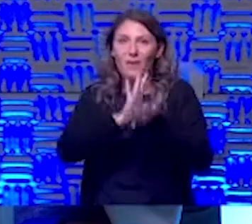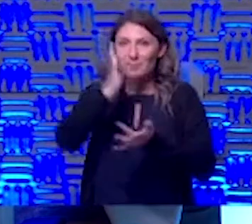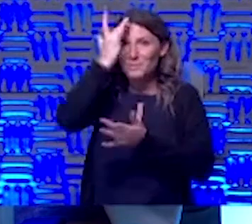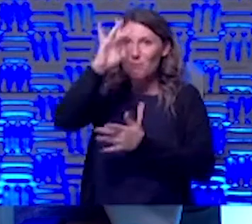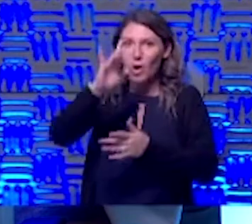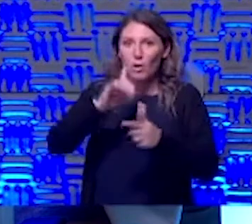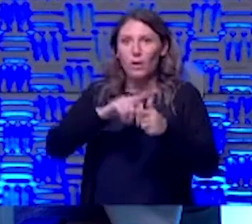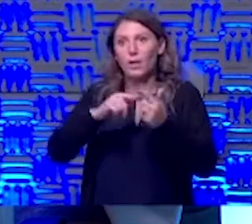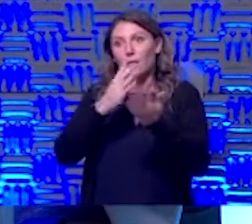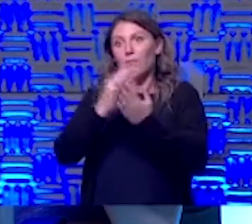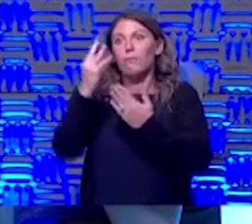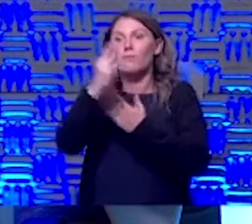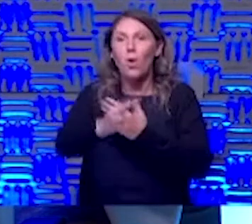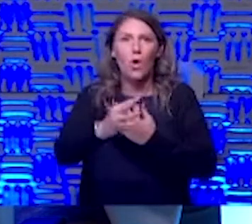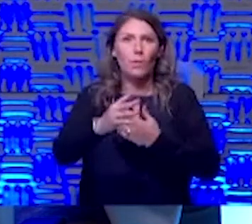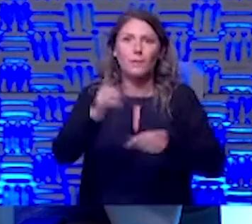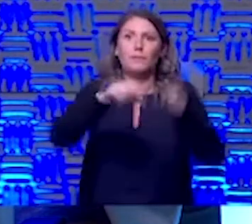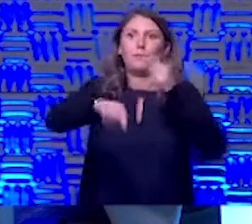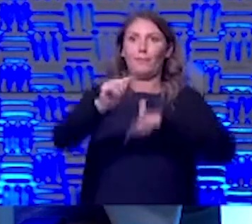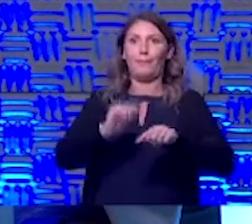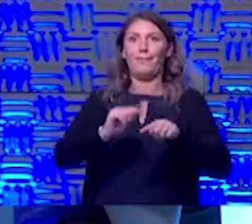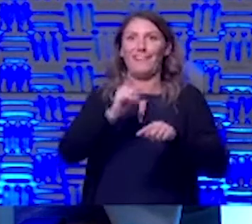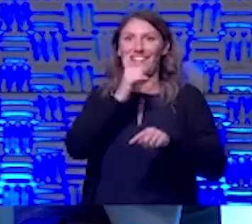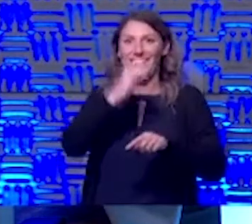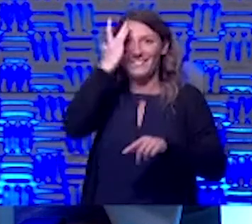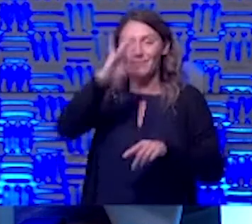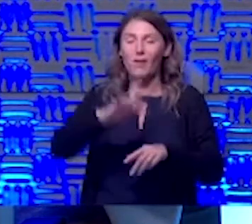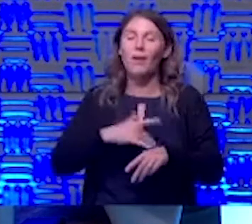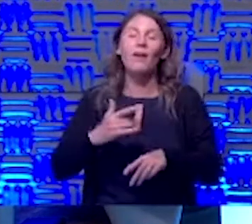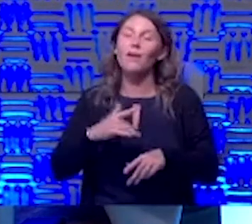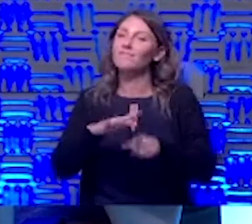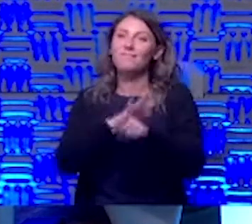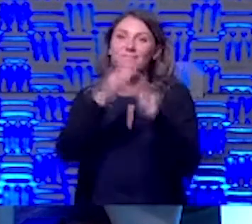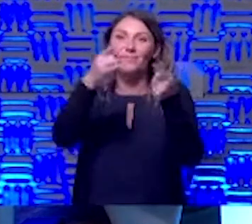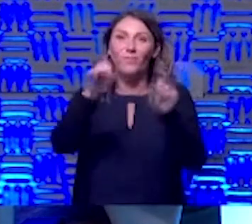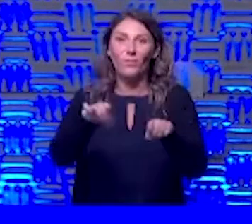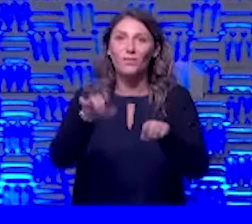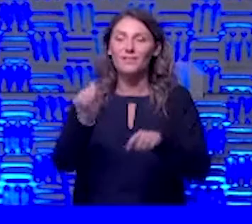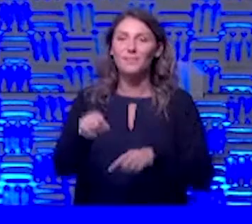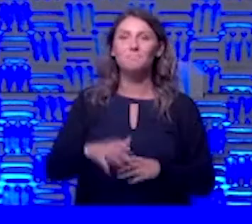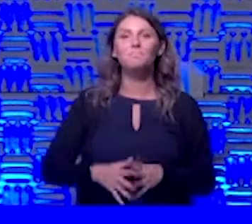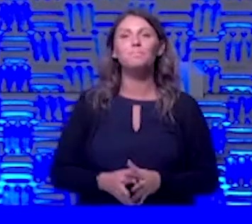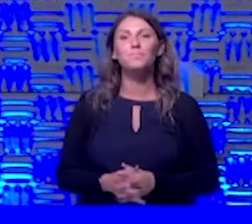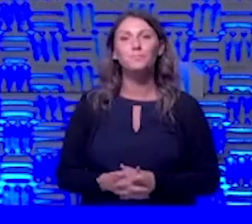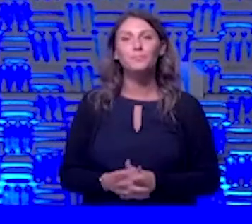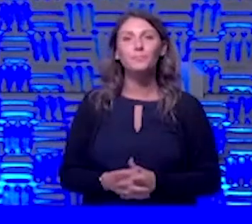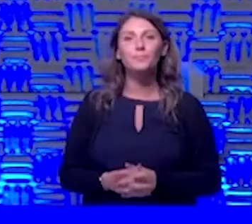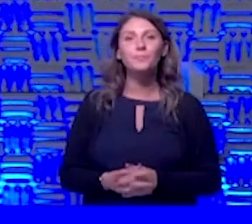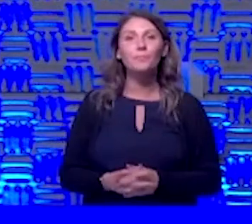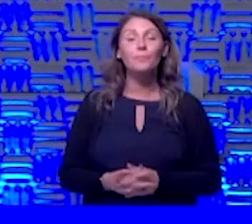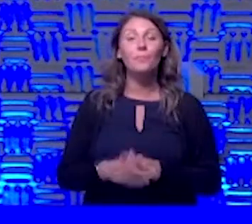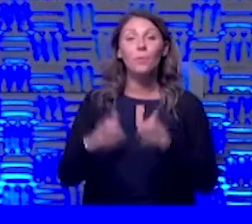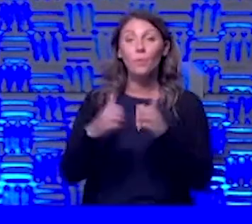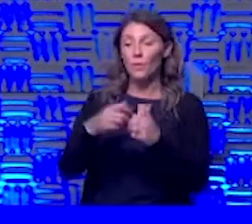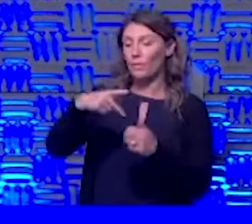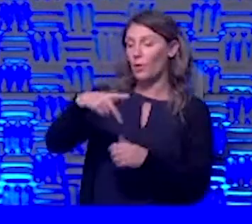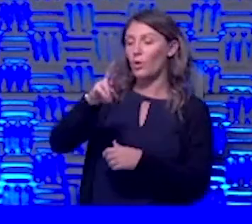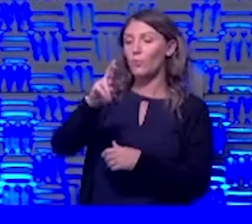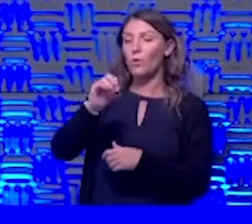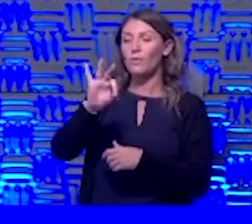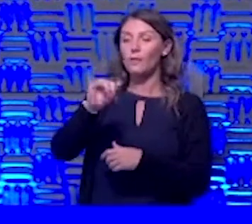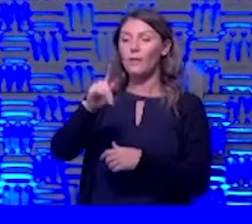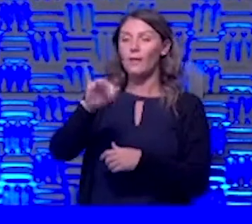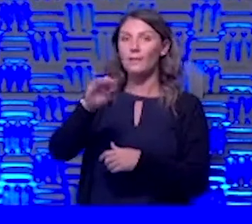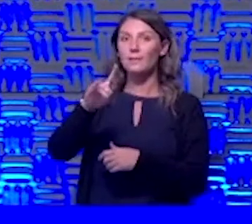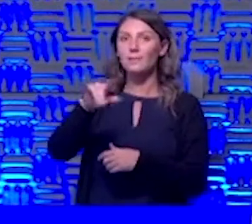not as smart, but we you never know. No, I completely agree. I think we have seen that in prophylaxis trials, meaning